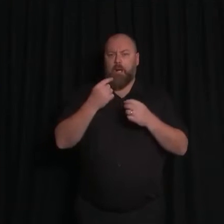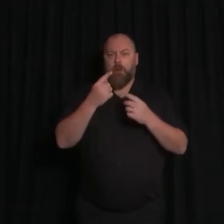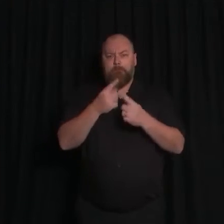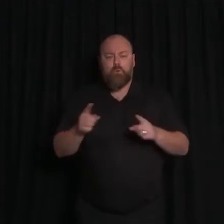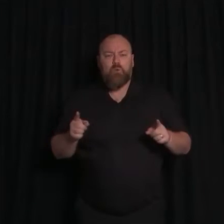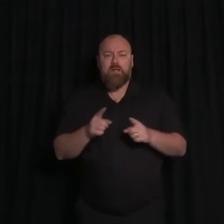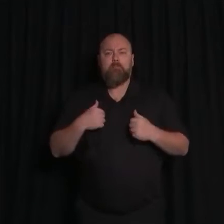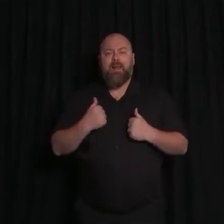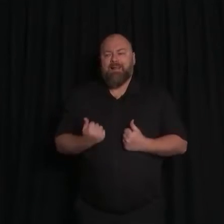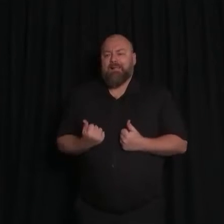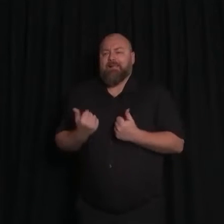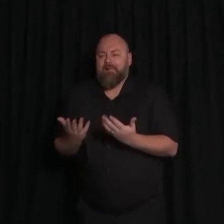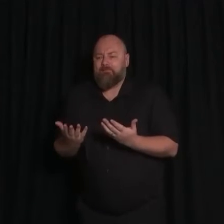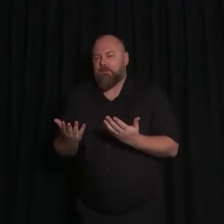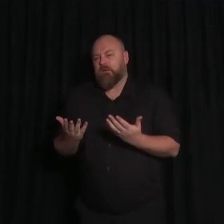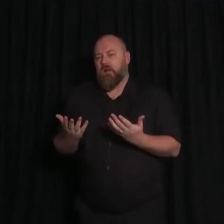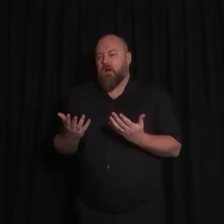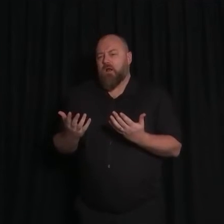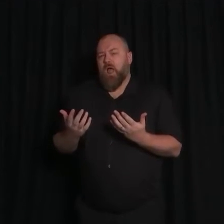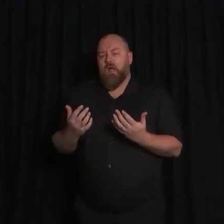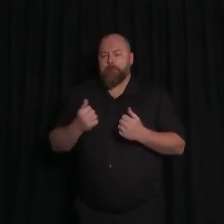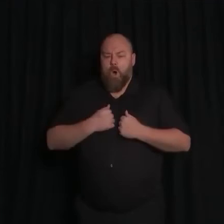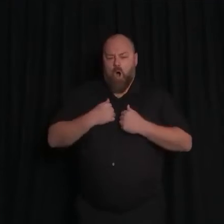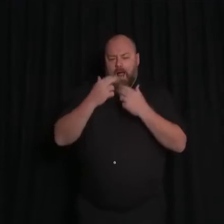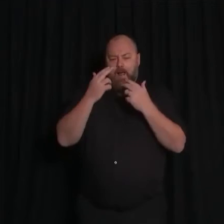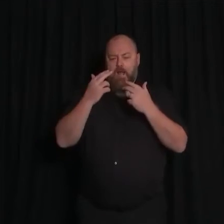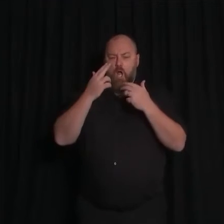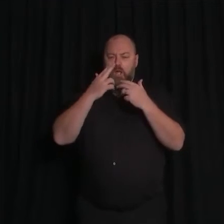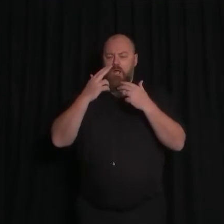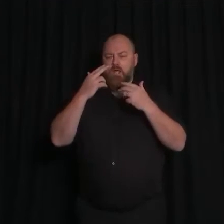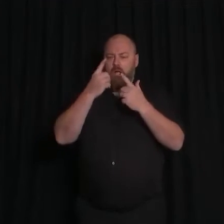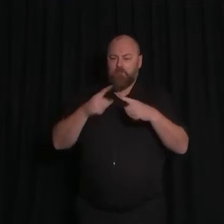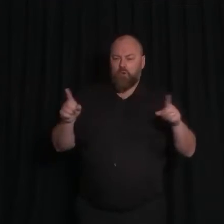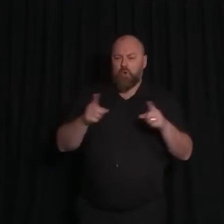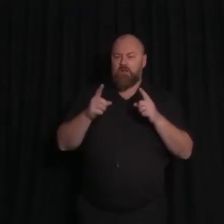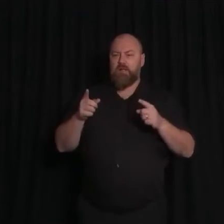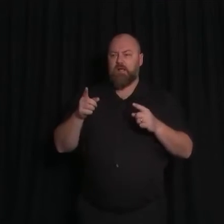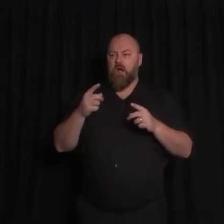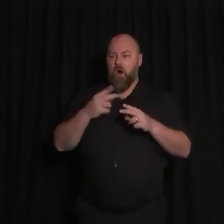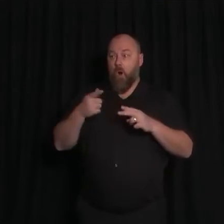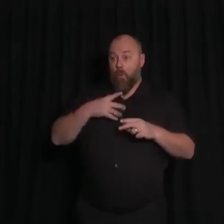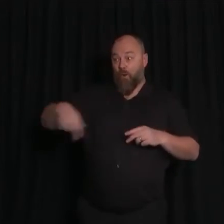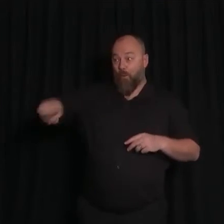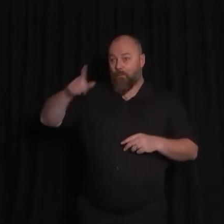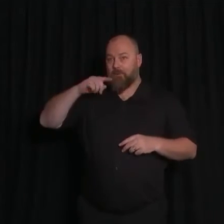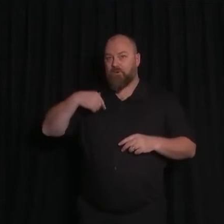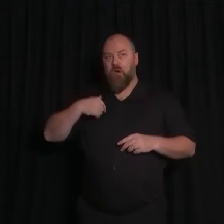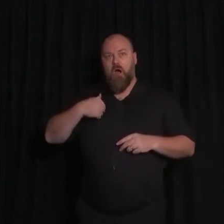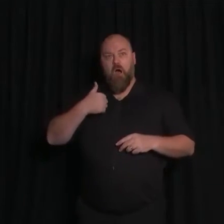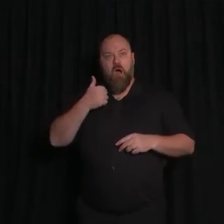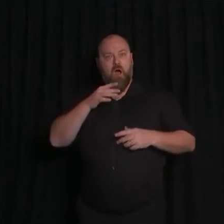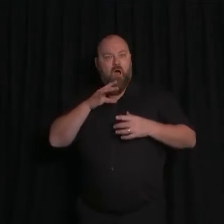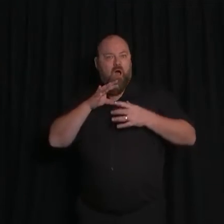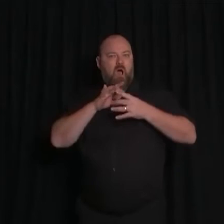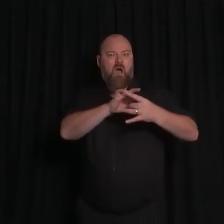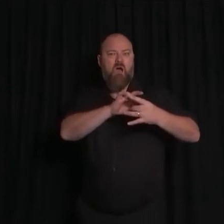just find a way to make music relatable to them, or say like, wait, that relates to me. I haven't found other music that relates